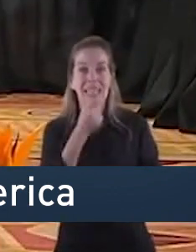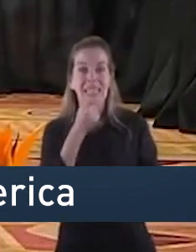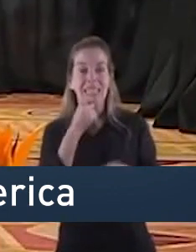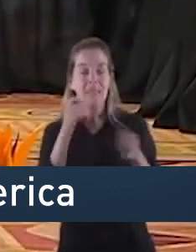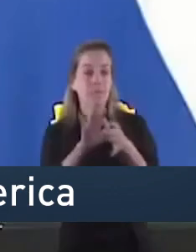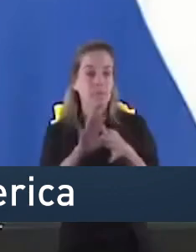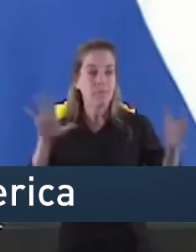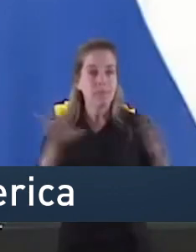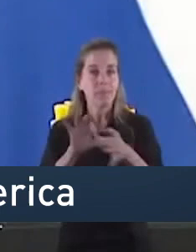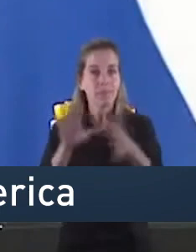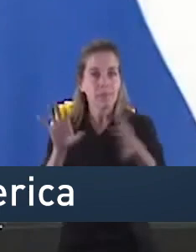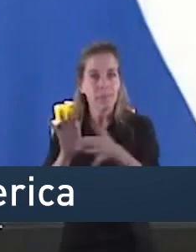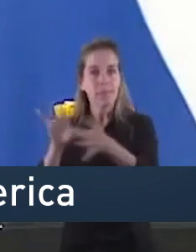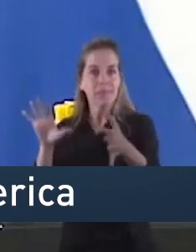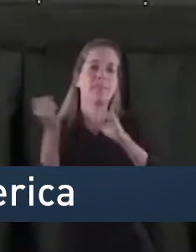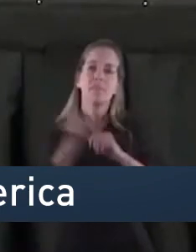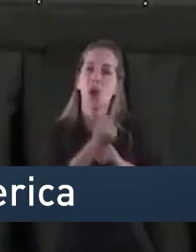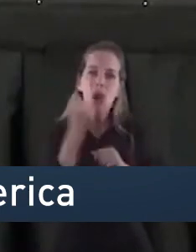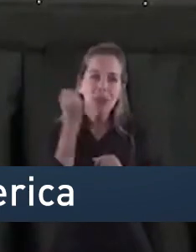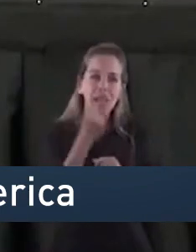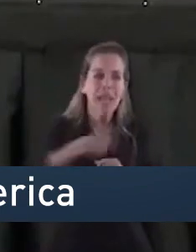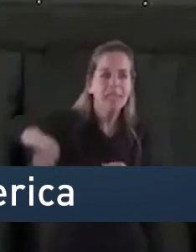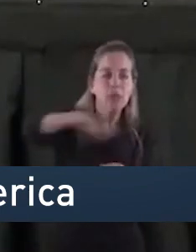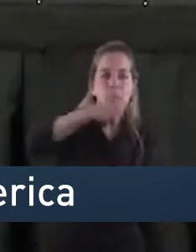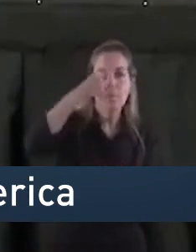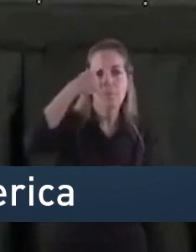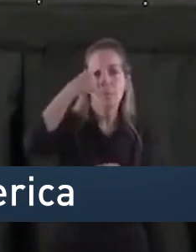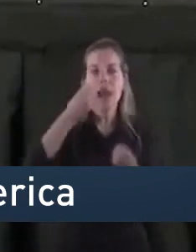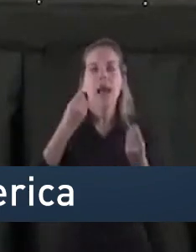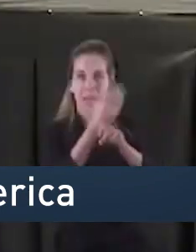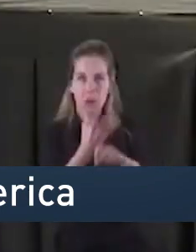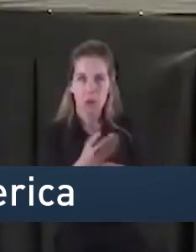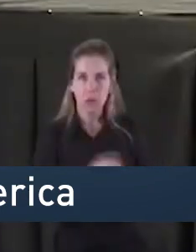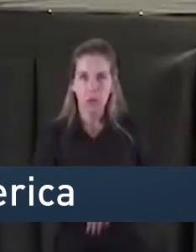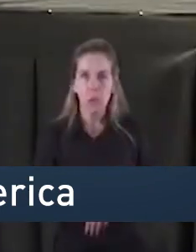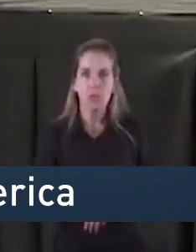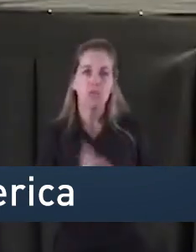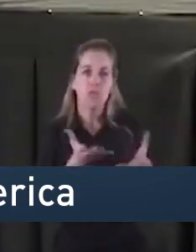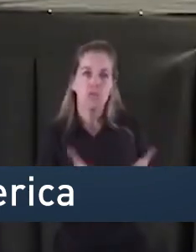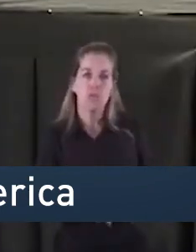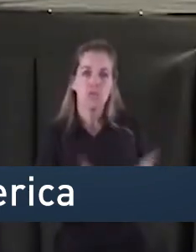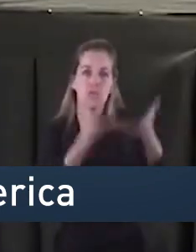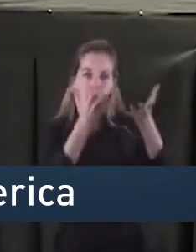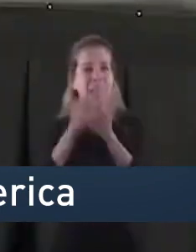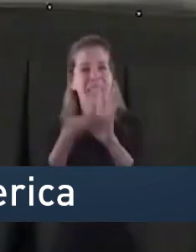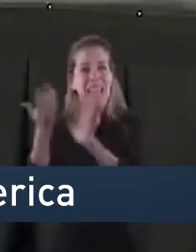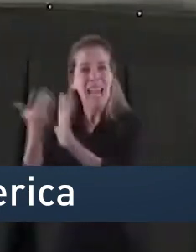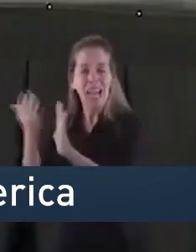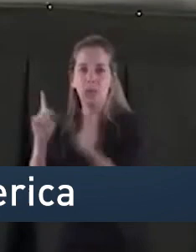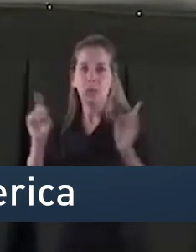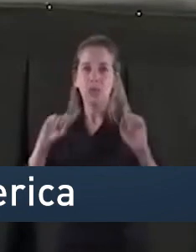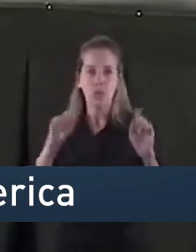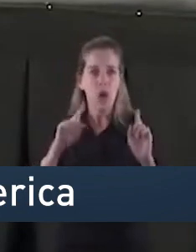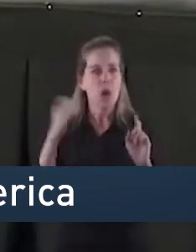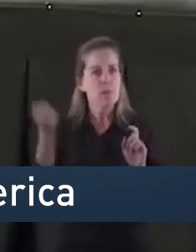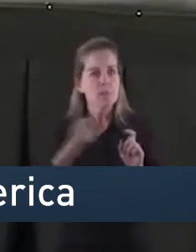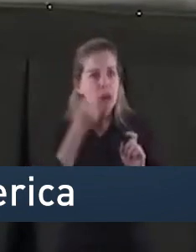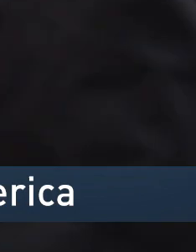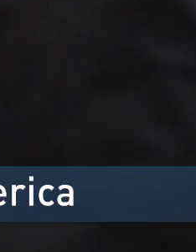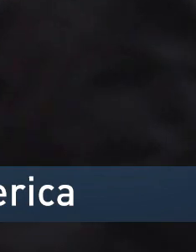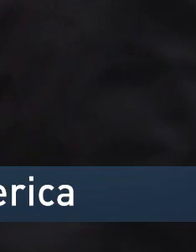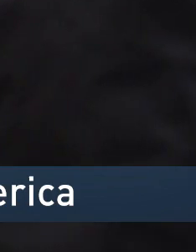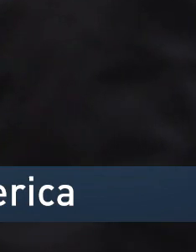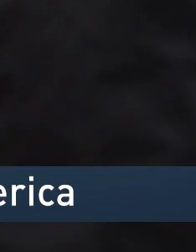international trade is at a historic high, more than $750 billion in 2022, according to Argentina's foreign ministry.